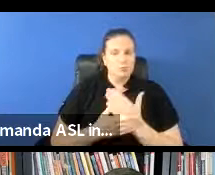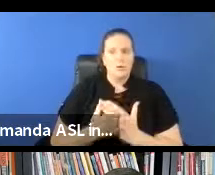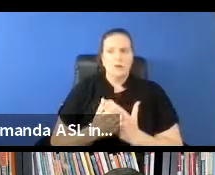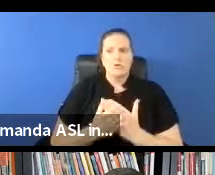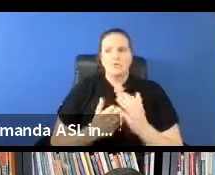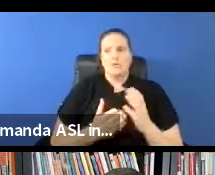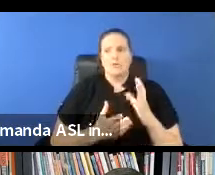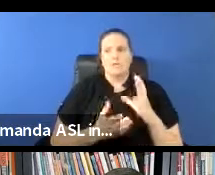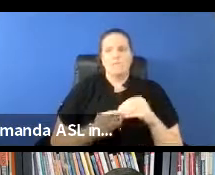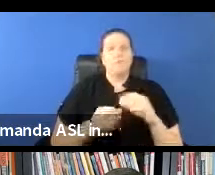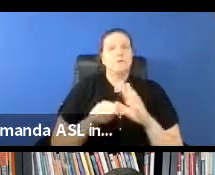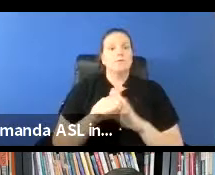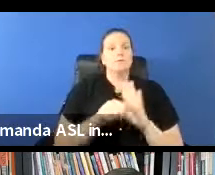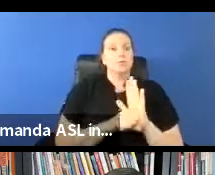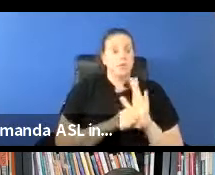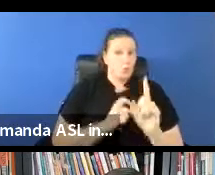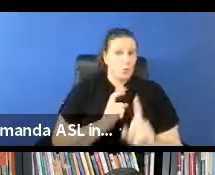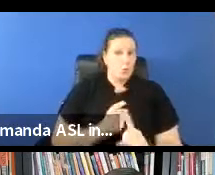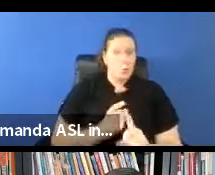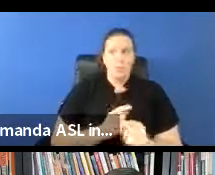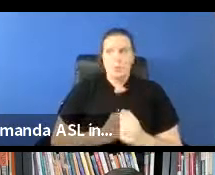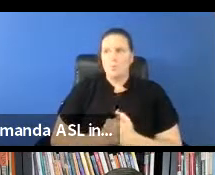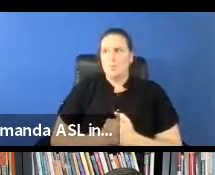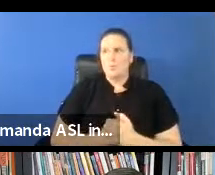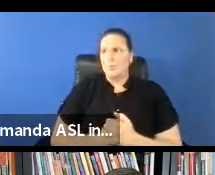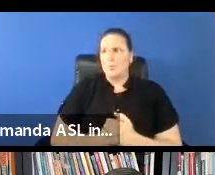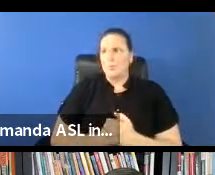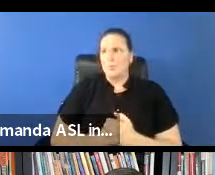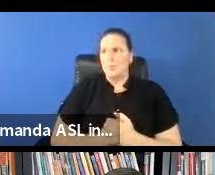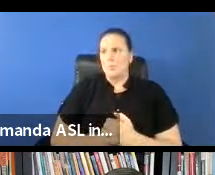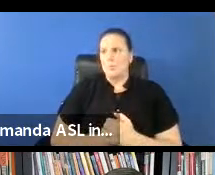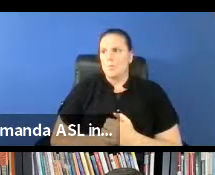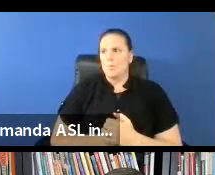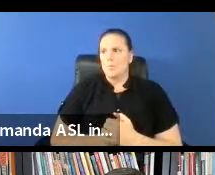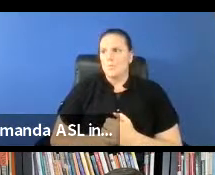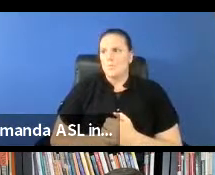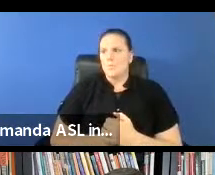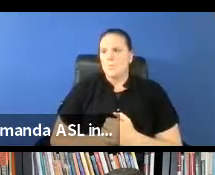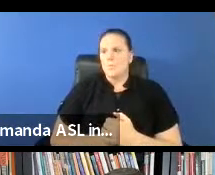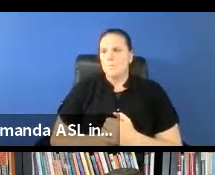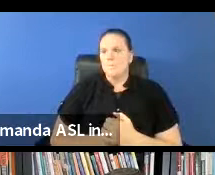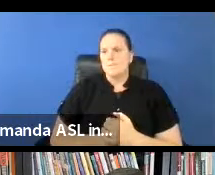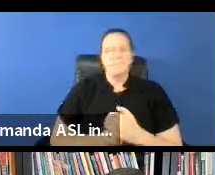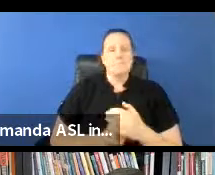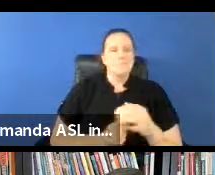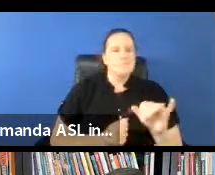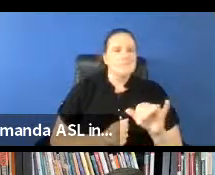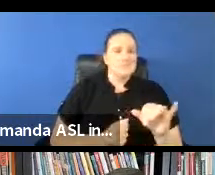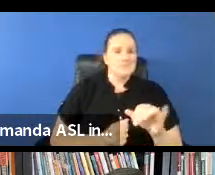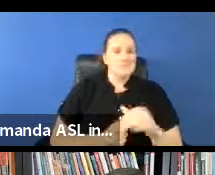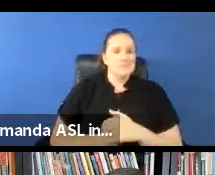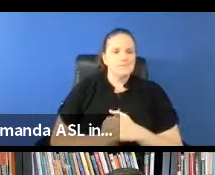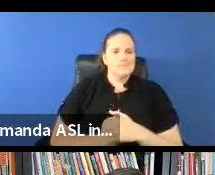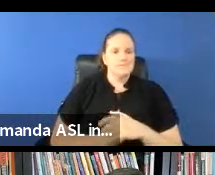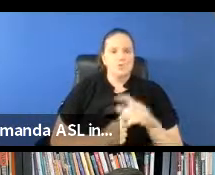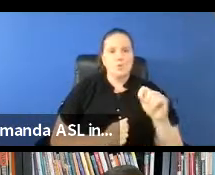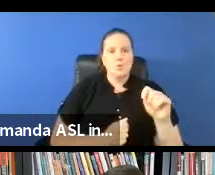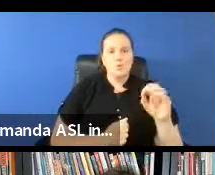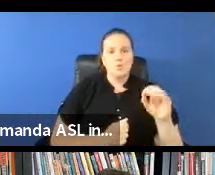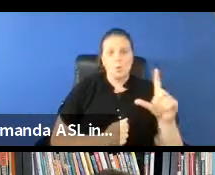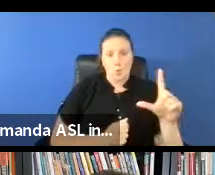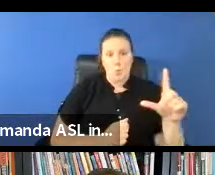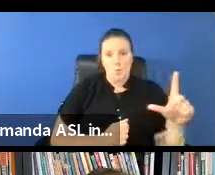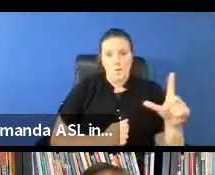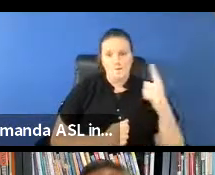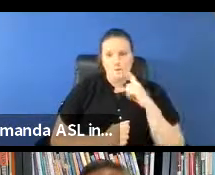of those state goals. I imagine things like if there's like a toll or something